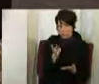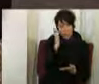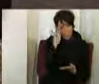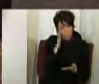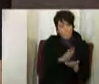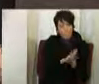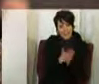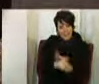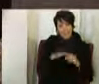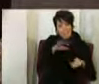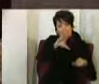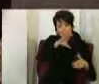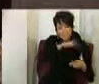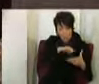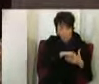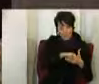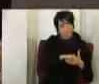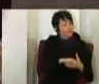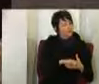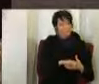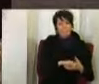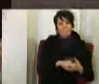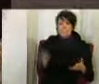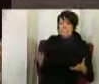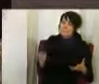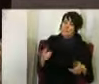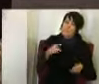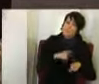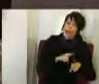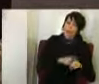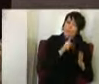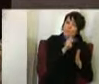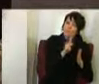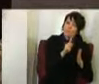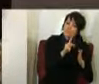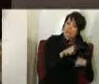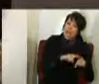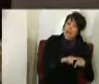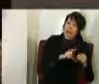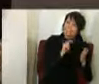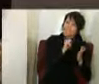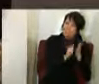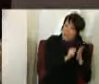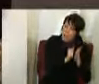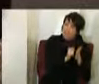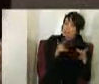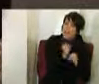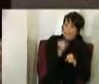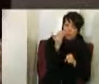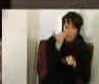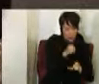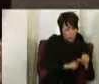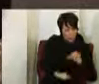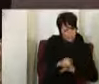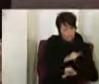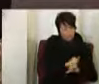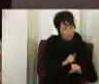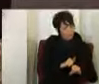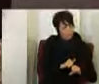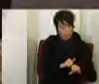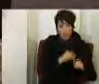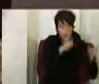so Joseph and Mary are in this kind of getting to know each other period. Their relationship was arranged, and so they